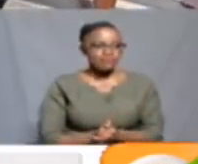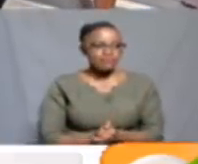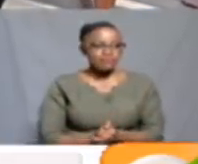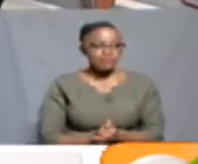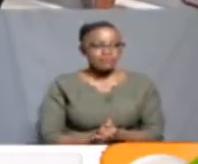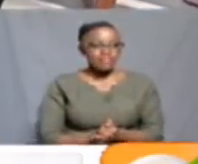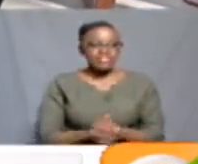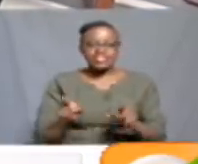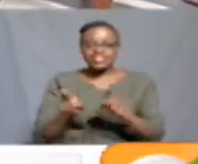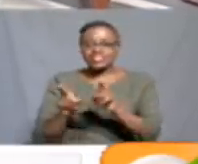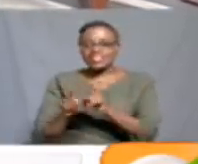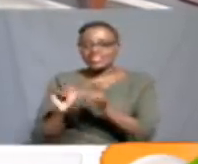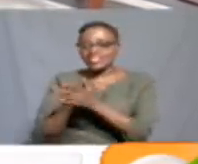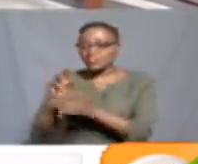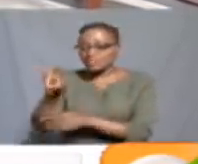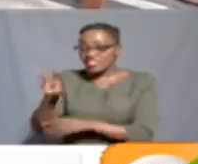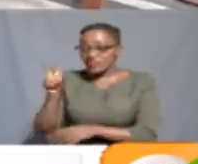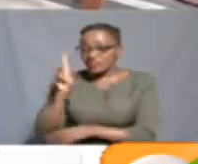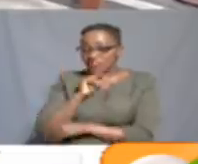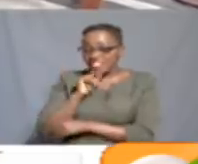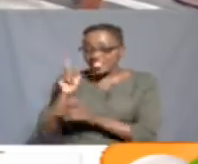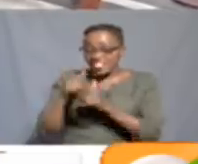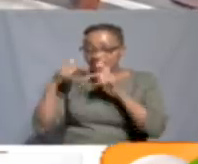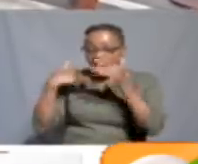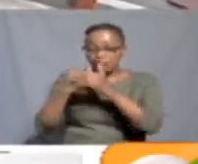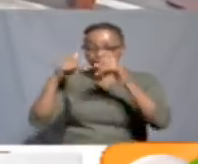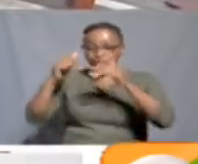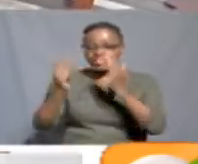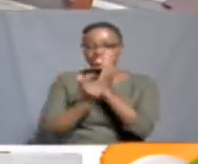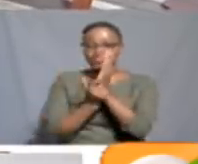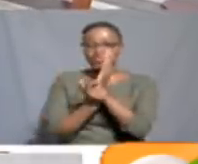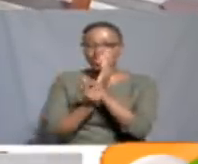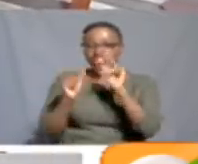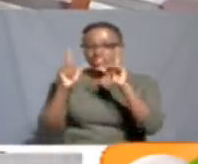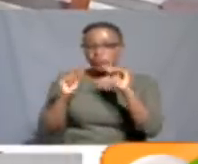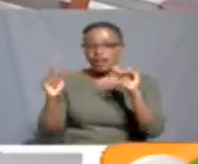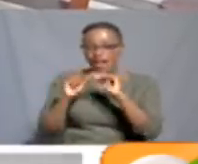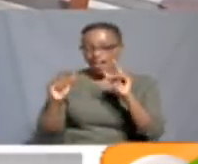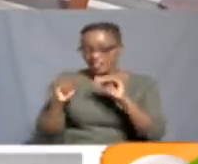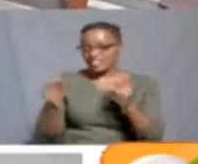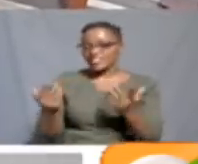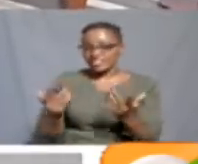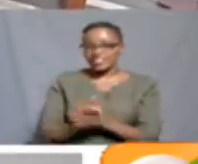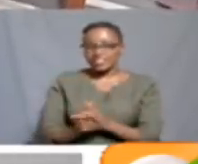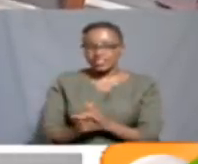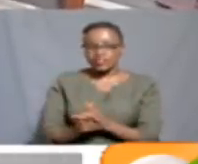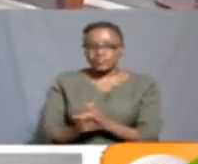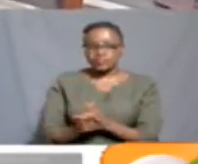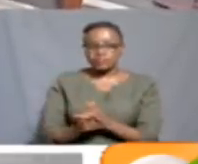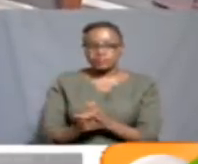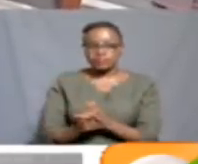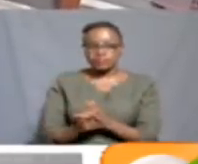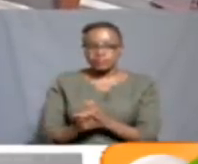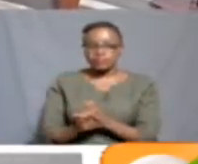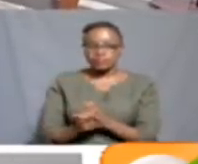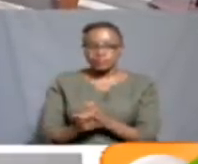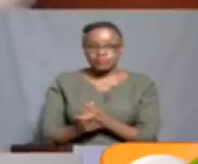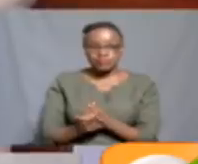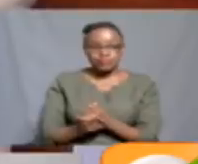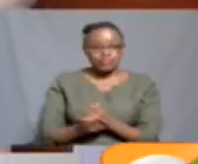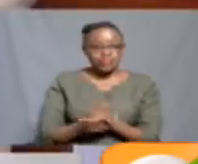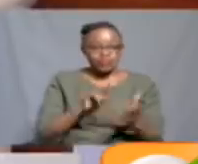And we stole it and adapted it. Okay. It's on our coat of arms. That's okay. That's all right. That's fine.